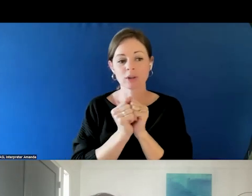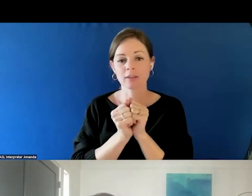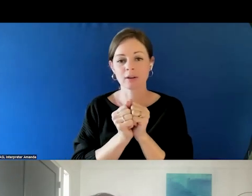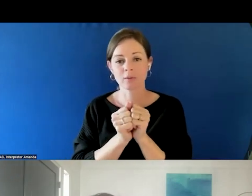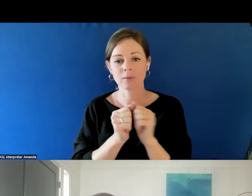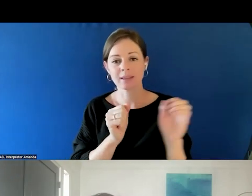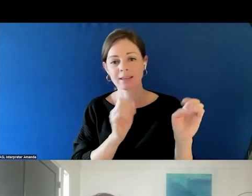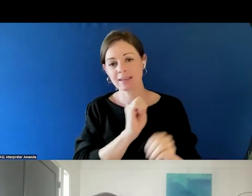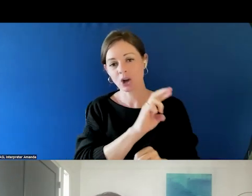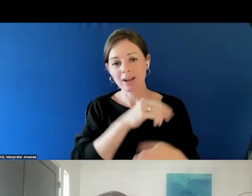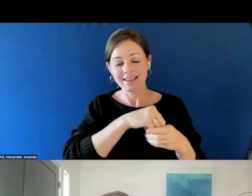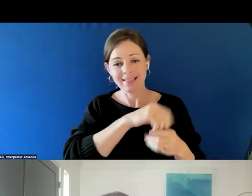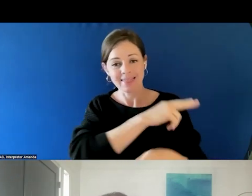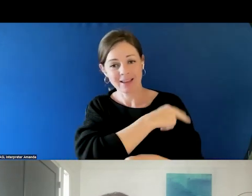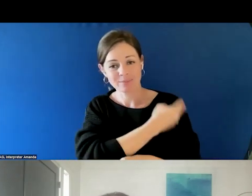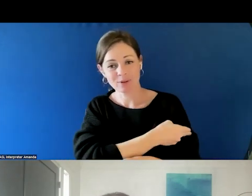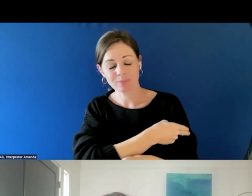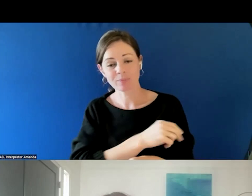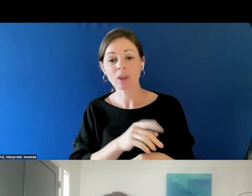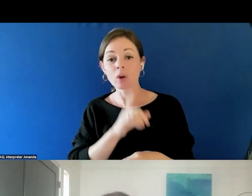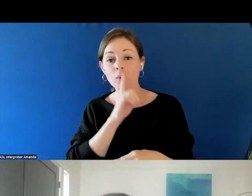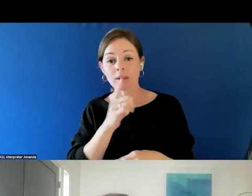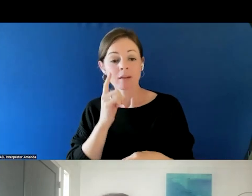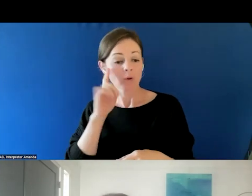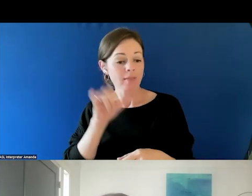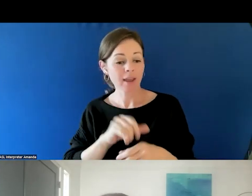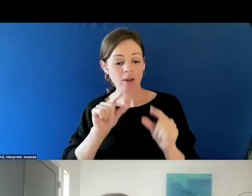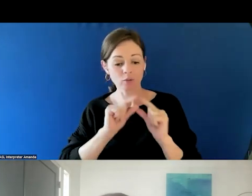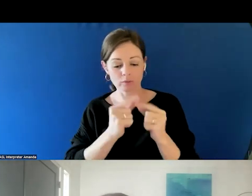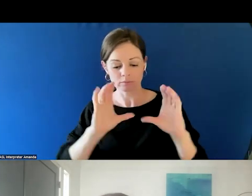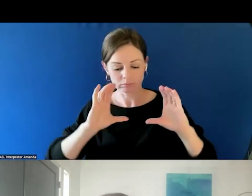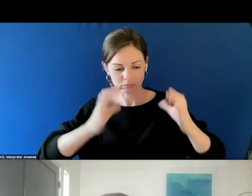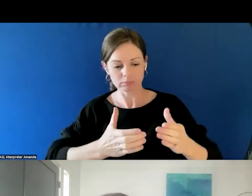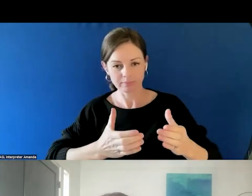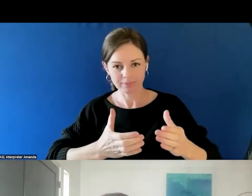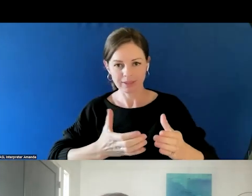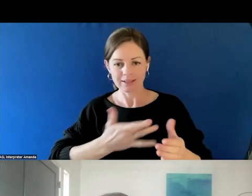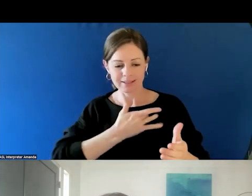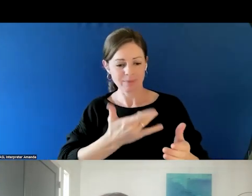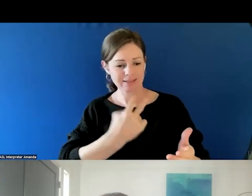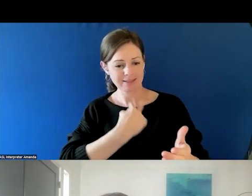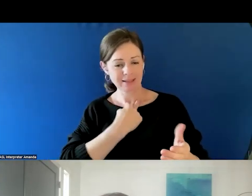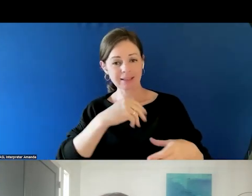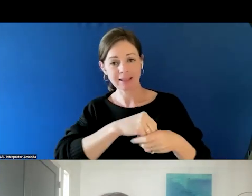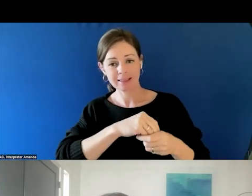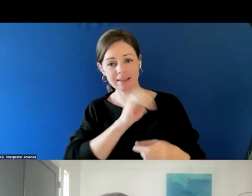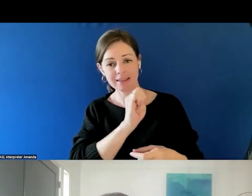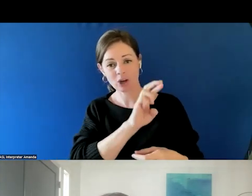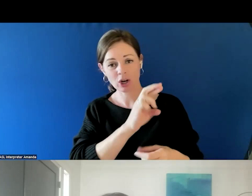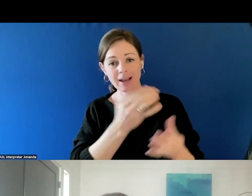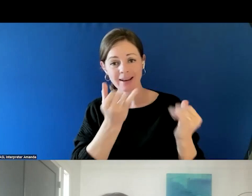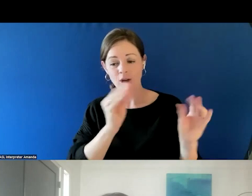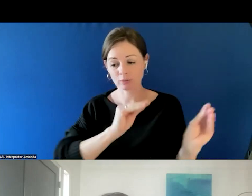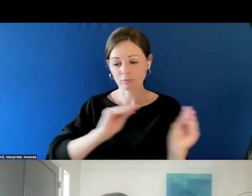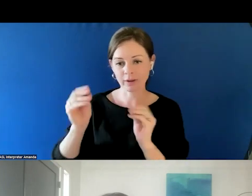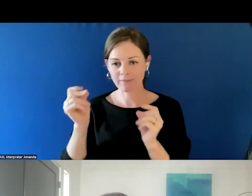that hospital. And it's really for this population that would historically be stuck in the ER. And instead, we're moving them